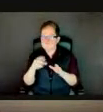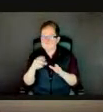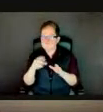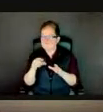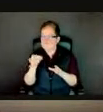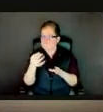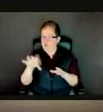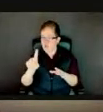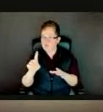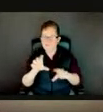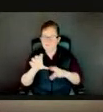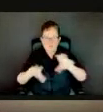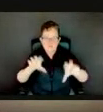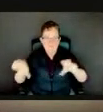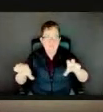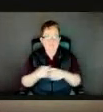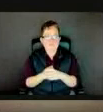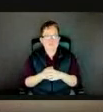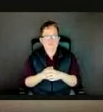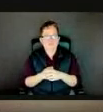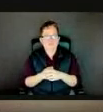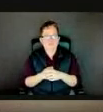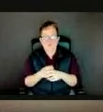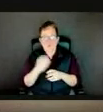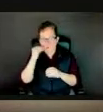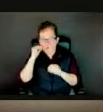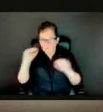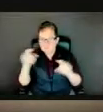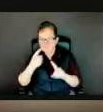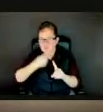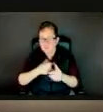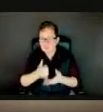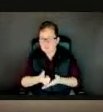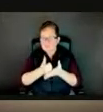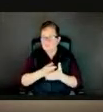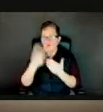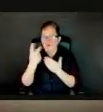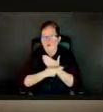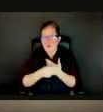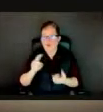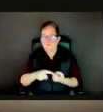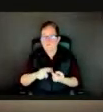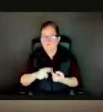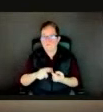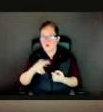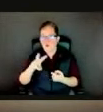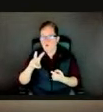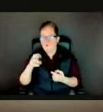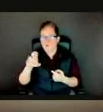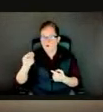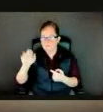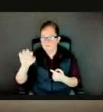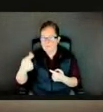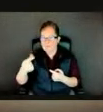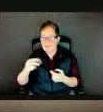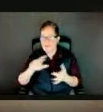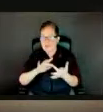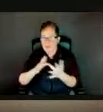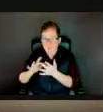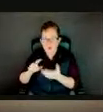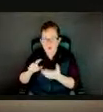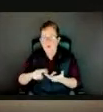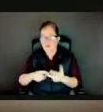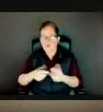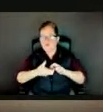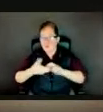with, the Safe Park Scattered Sites, the Homeless Rental Assistance Program, the warming network, a small amount for towing,